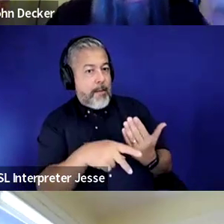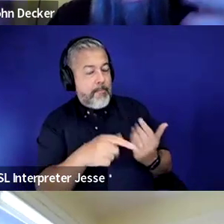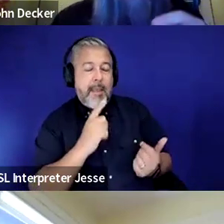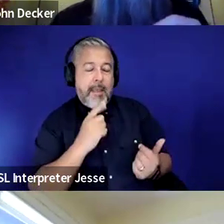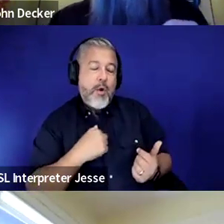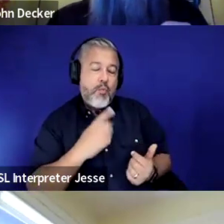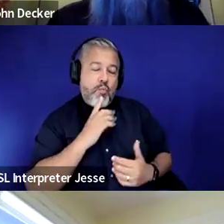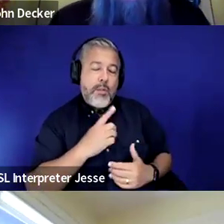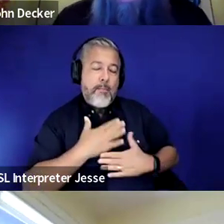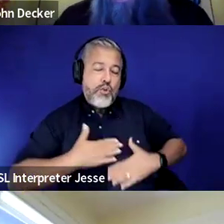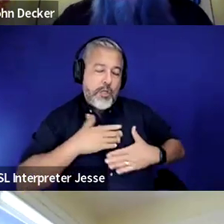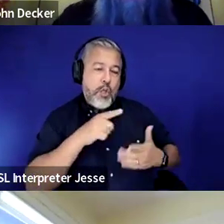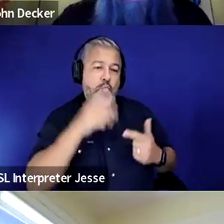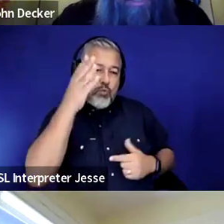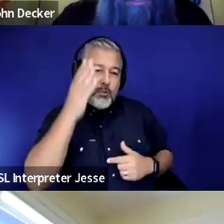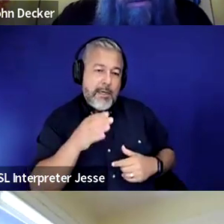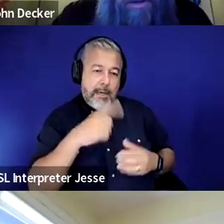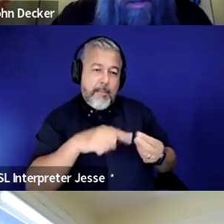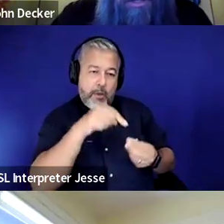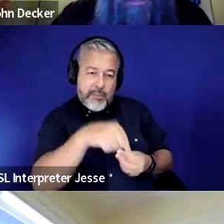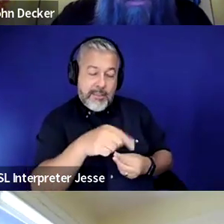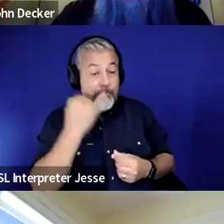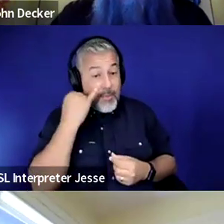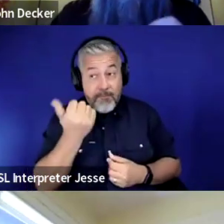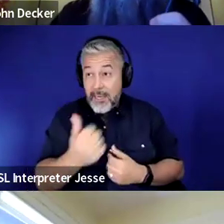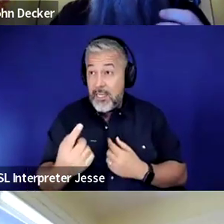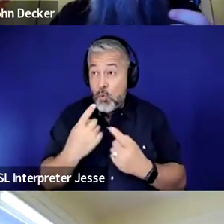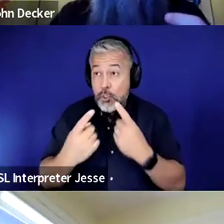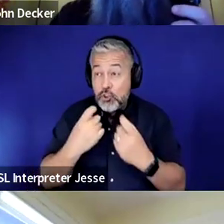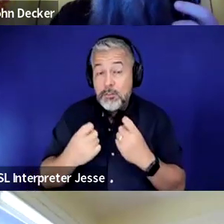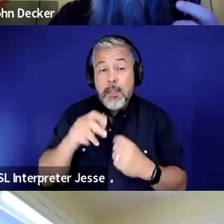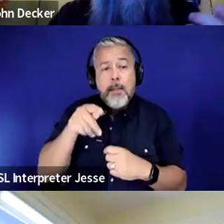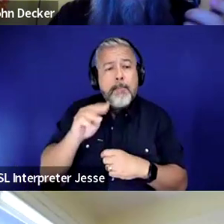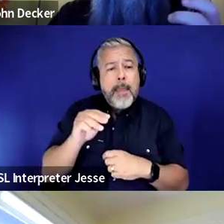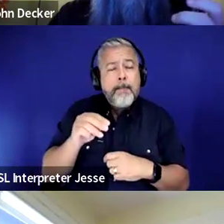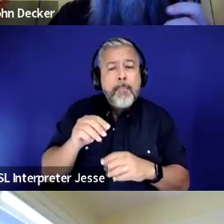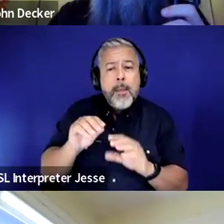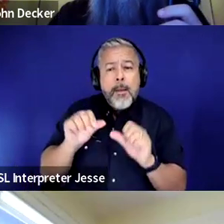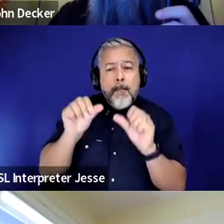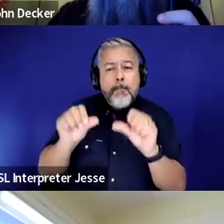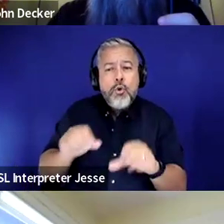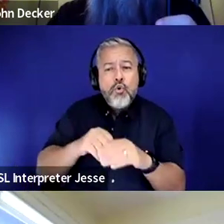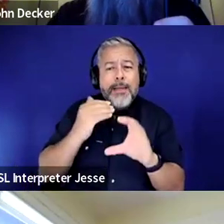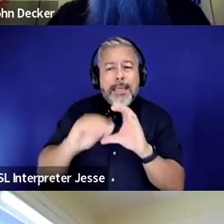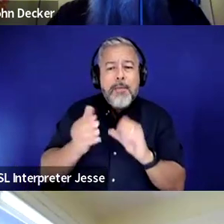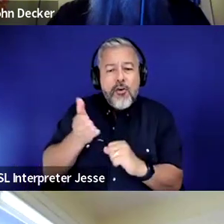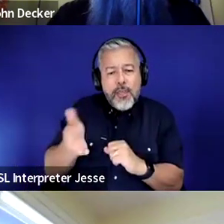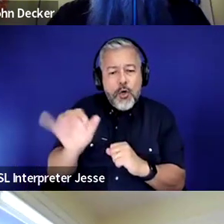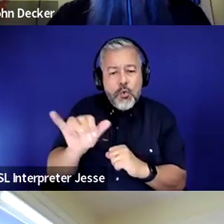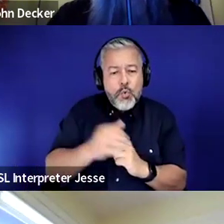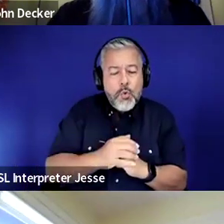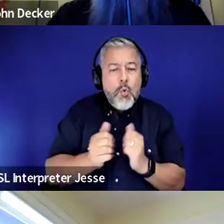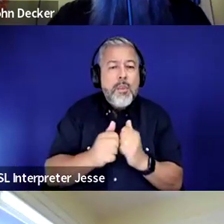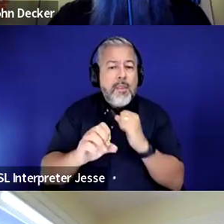appreciate you presenting about this. And if you guys do have any questions, Pam, can you just drop your email in the chat too, along with the